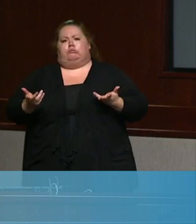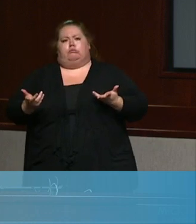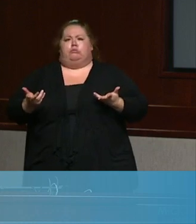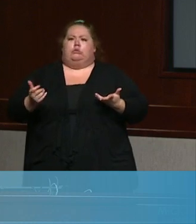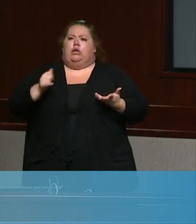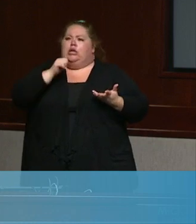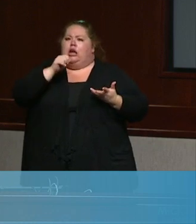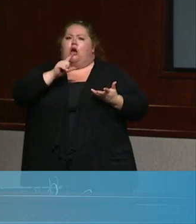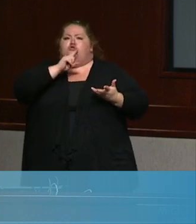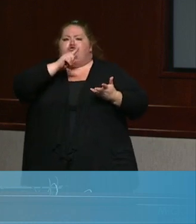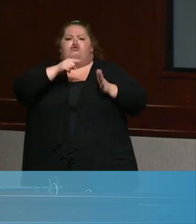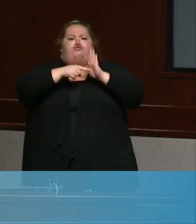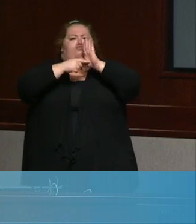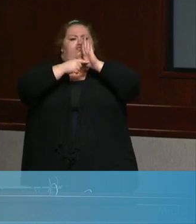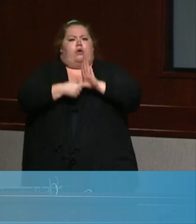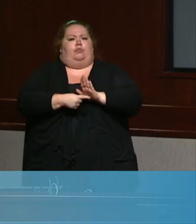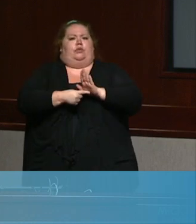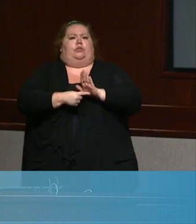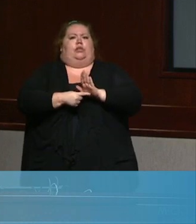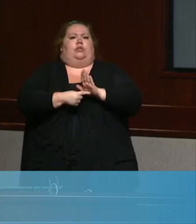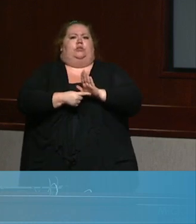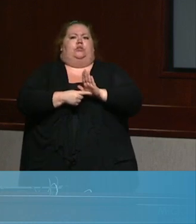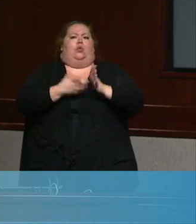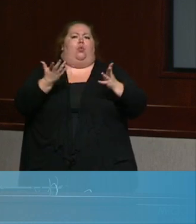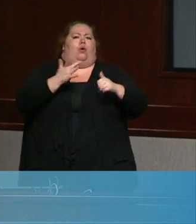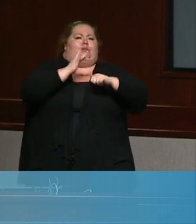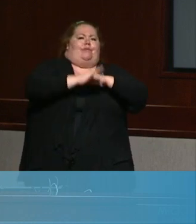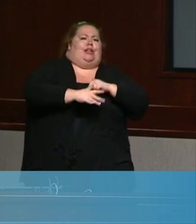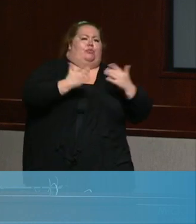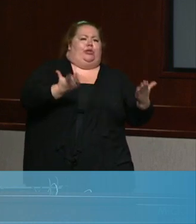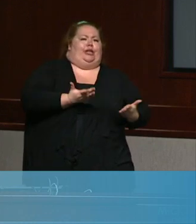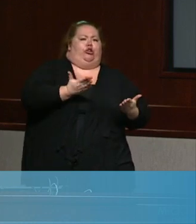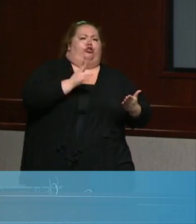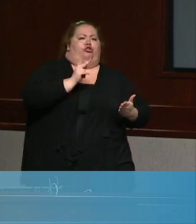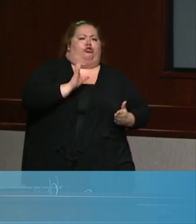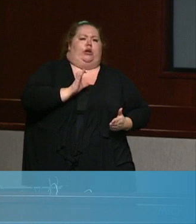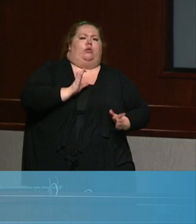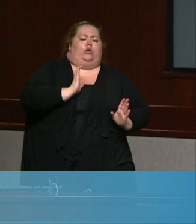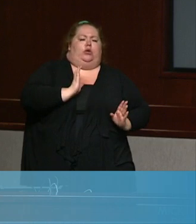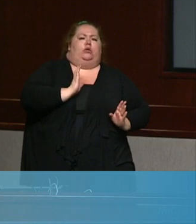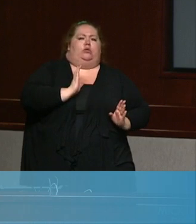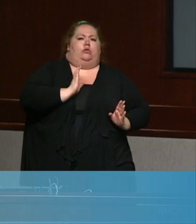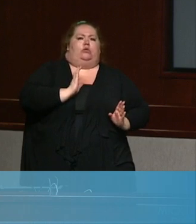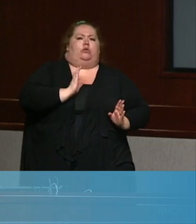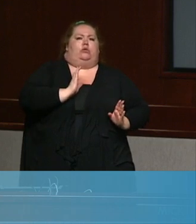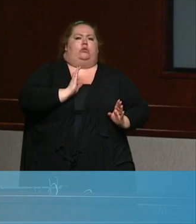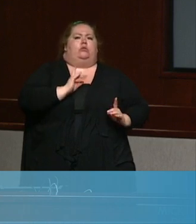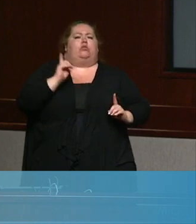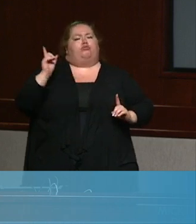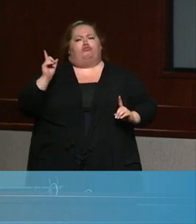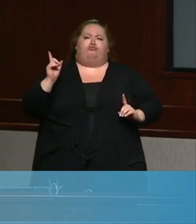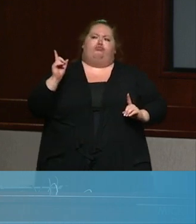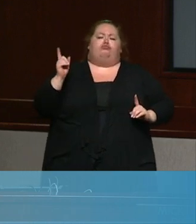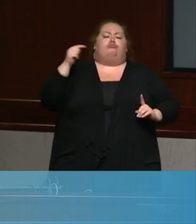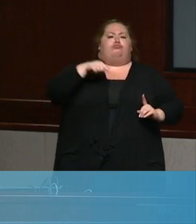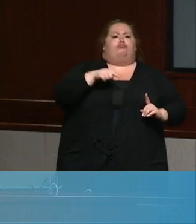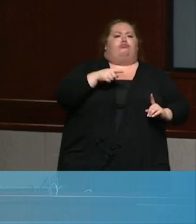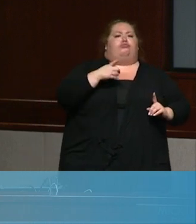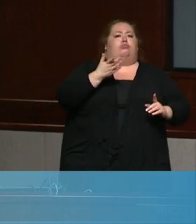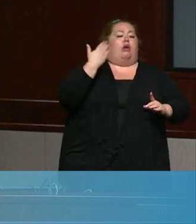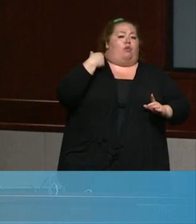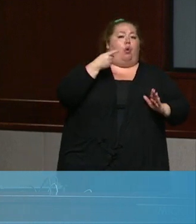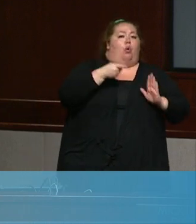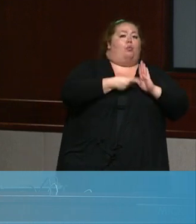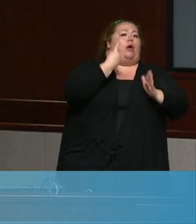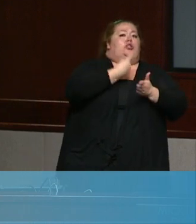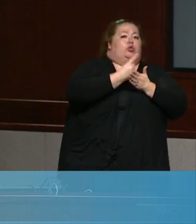true representation of what was available in Kern County. So we went from actually 1 day a week to 3 days a week. So